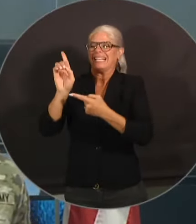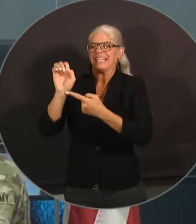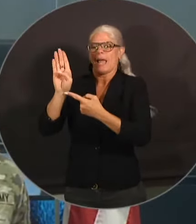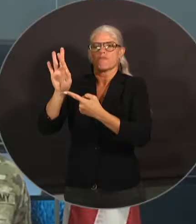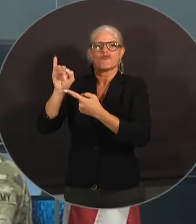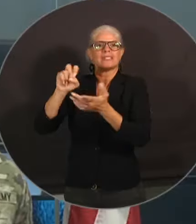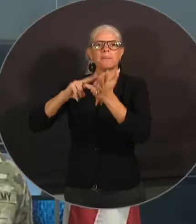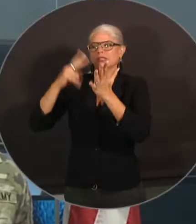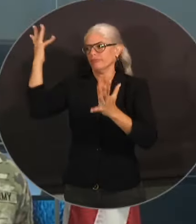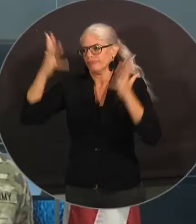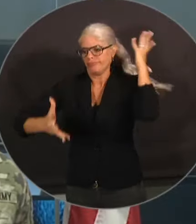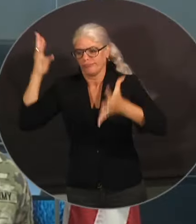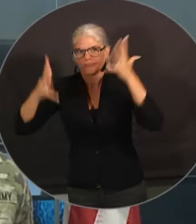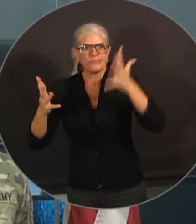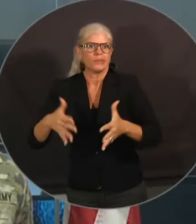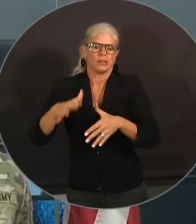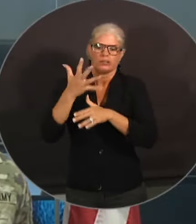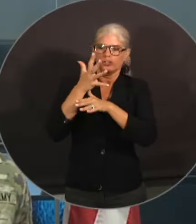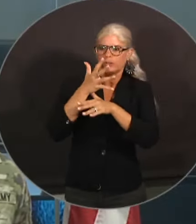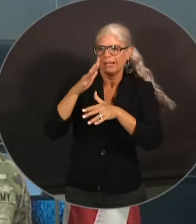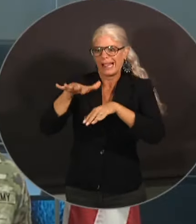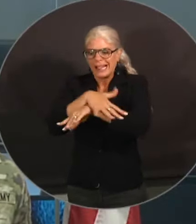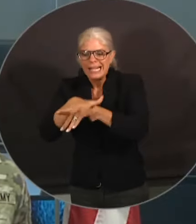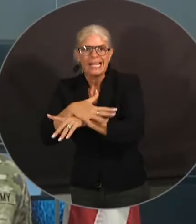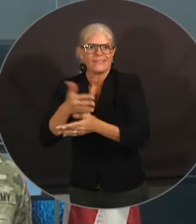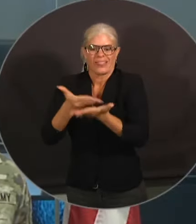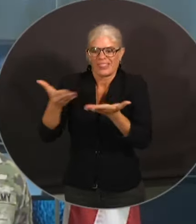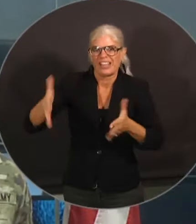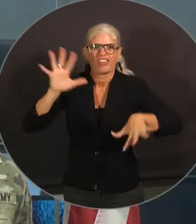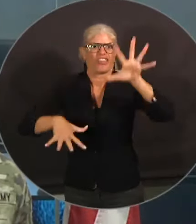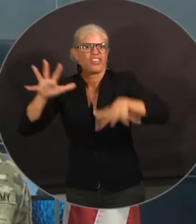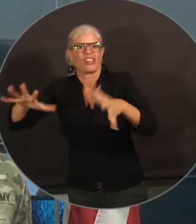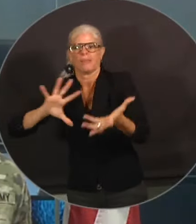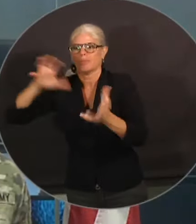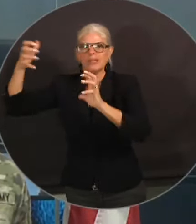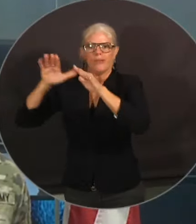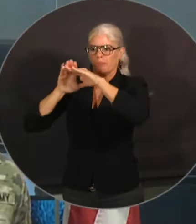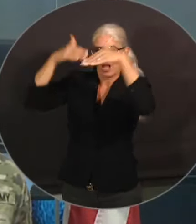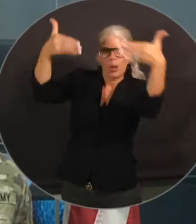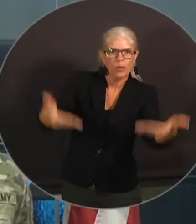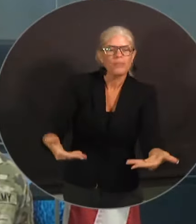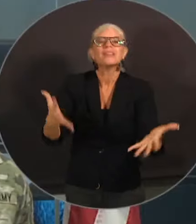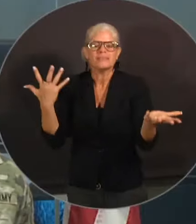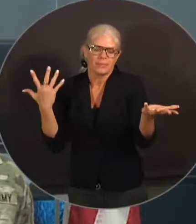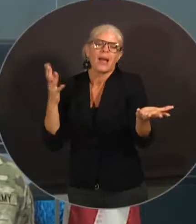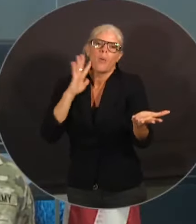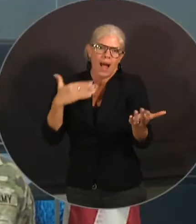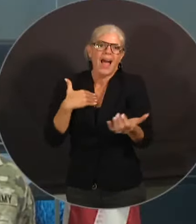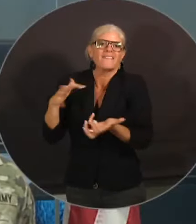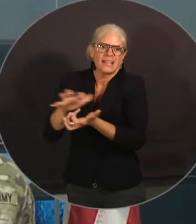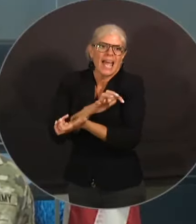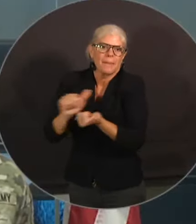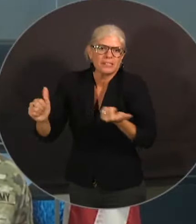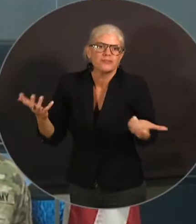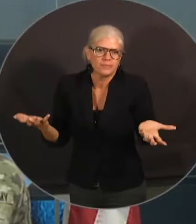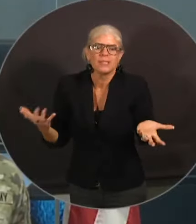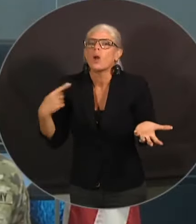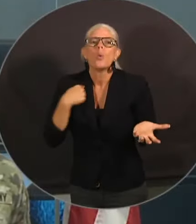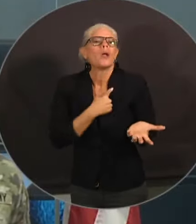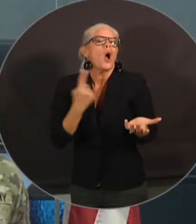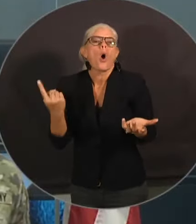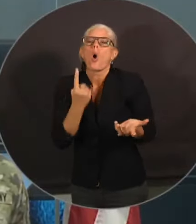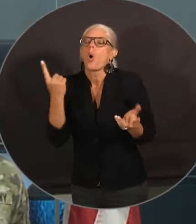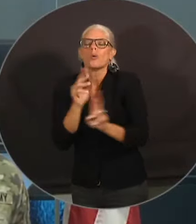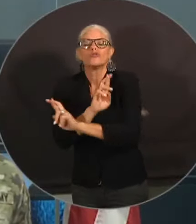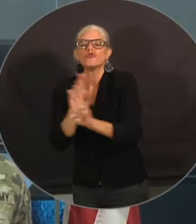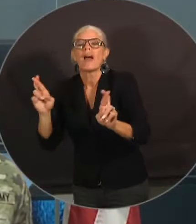down a lot of trees, and it will cause significant damage. Now, we always prepare for the worst and